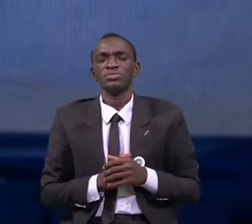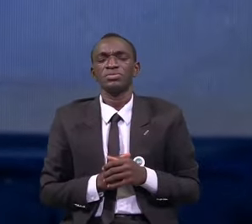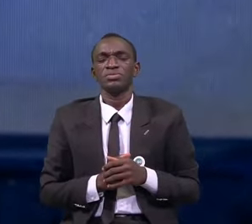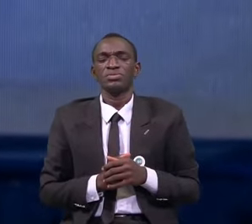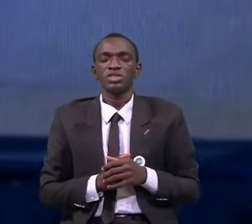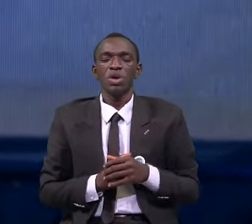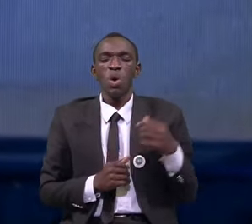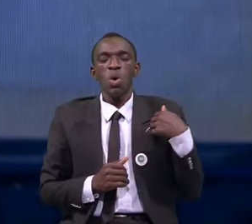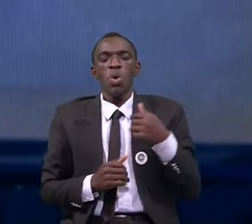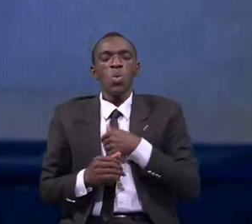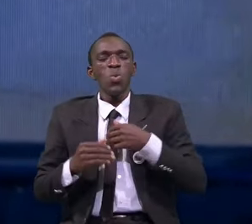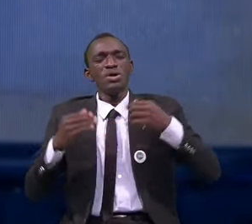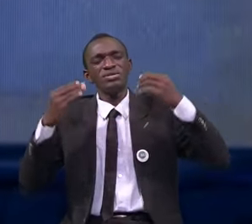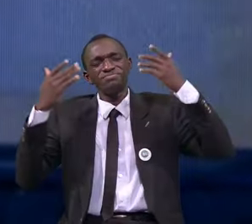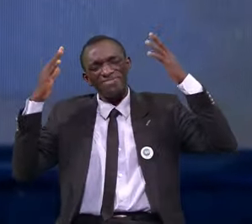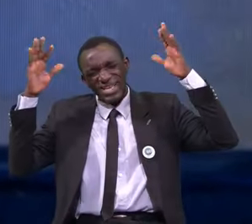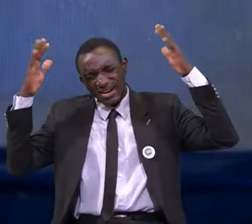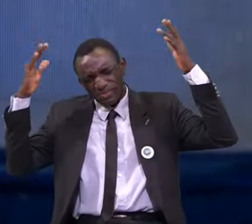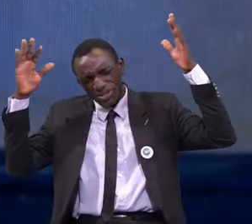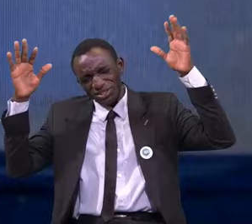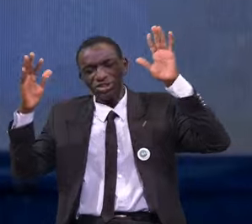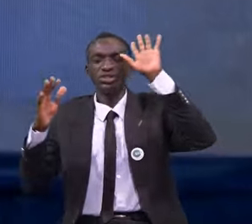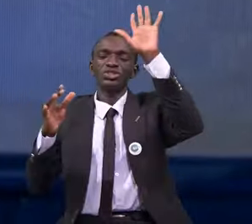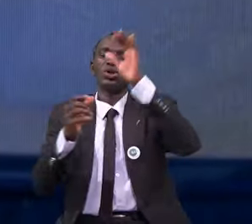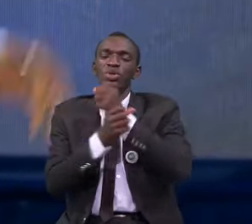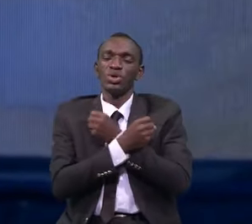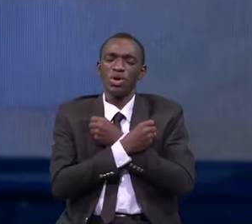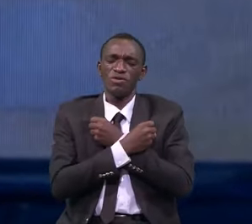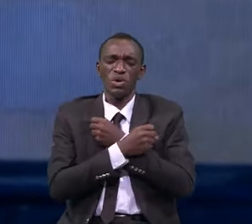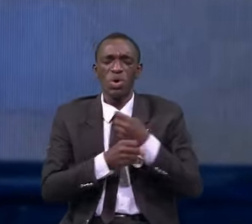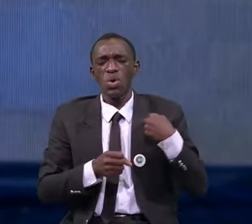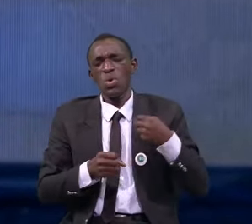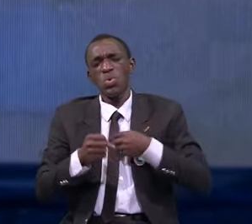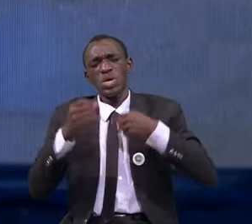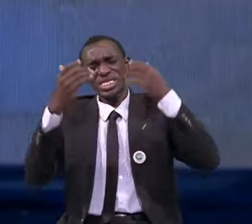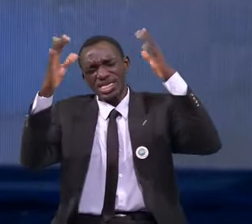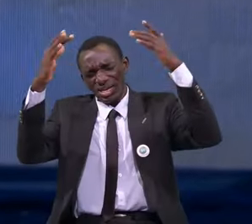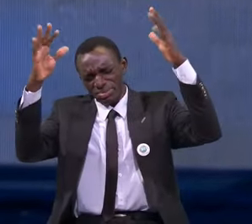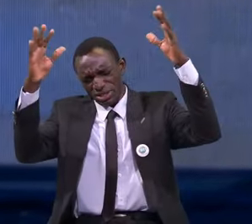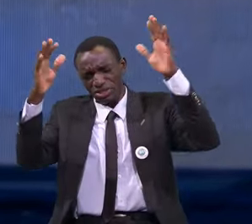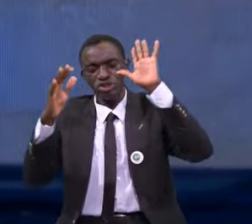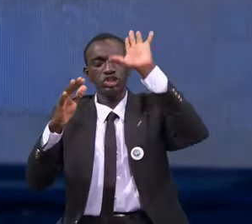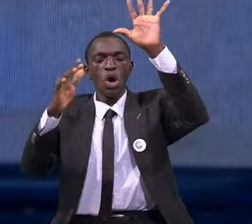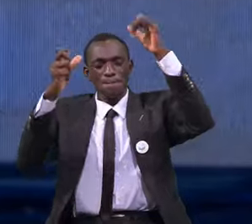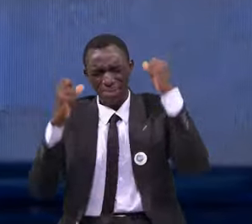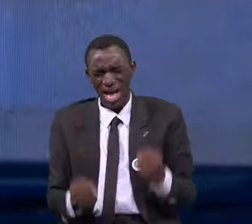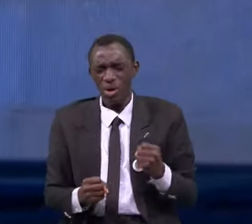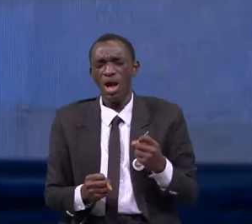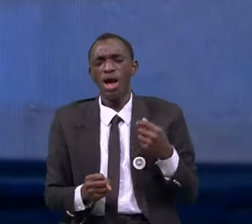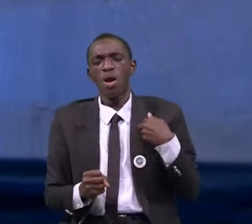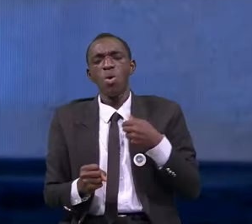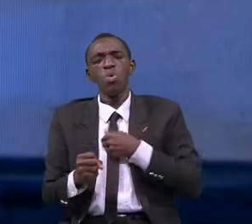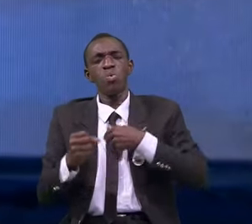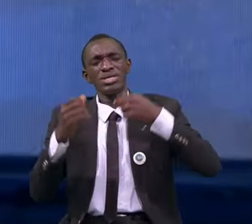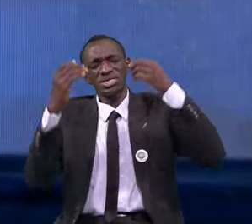we celebrate your love. We celebrate your power. We